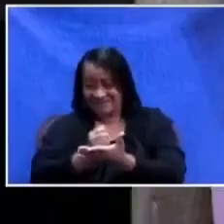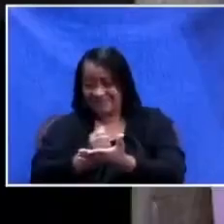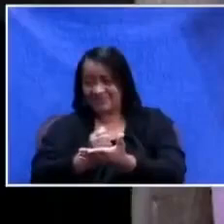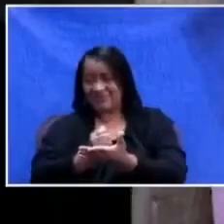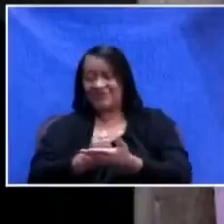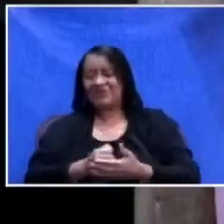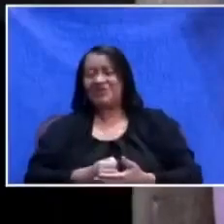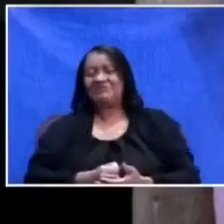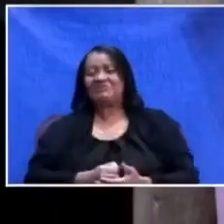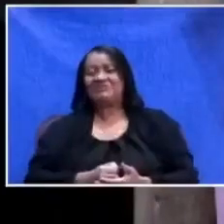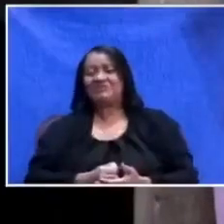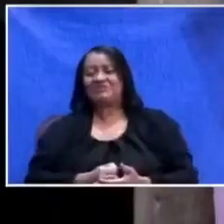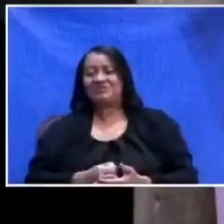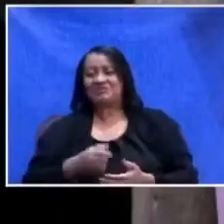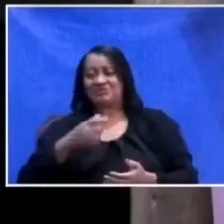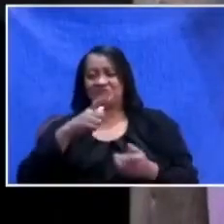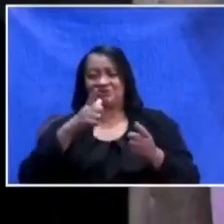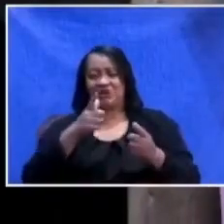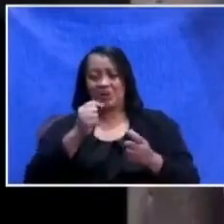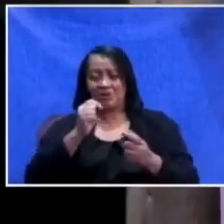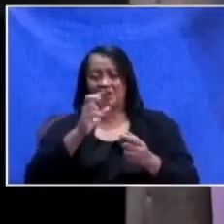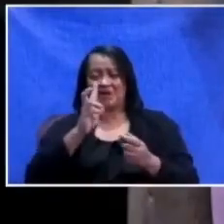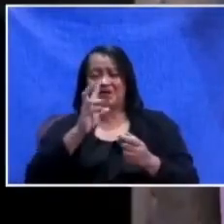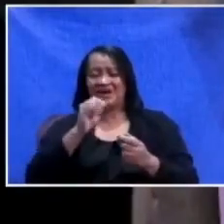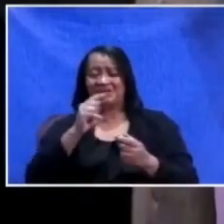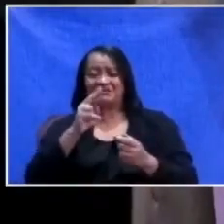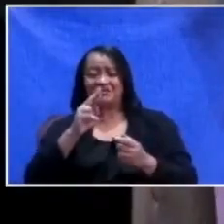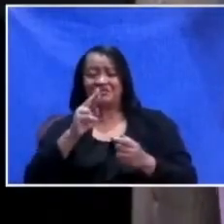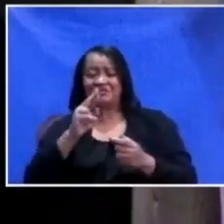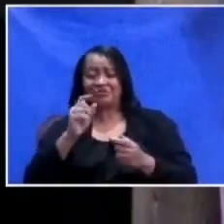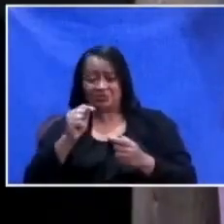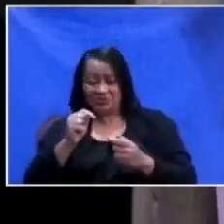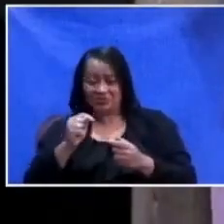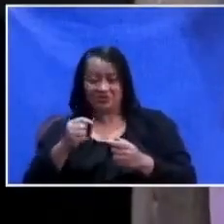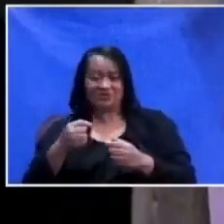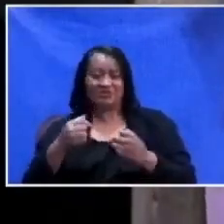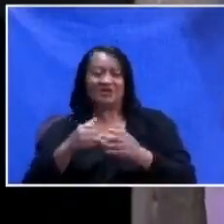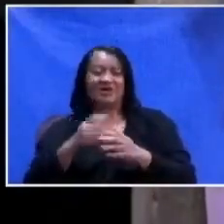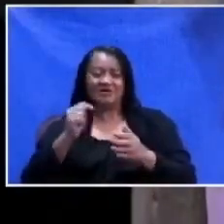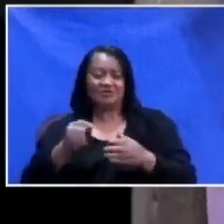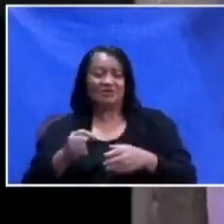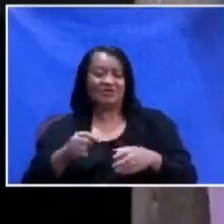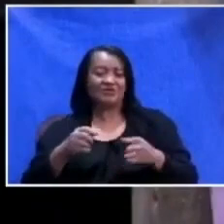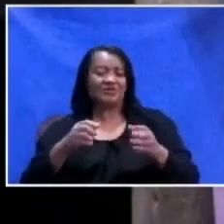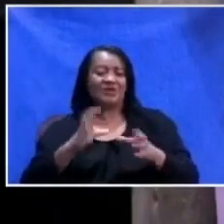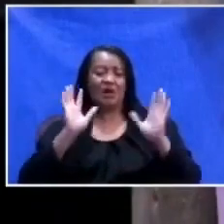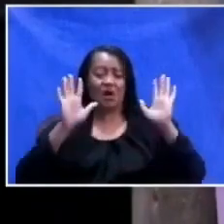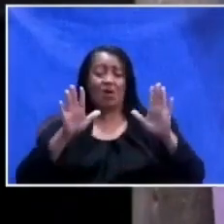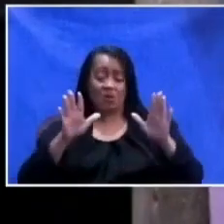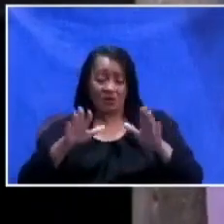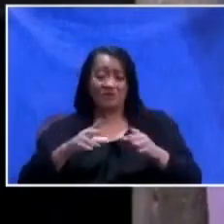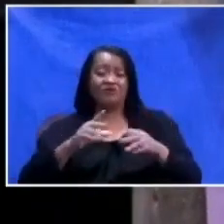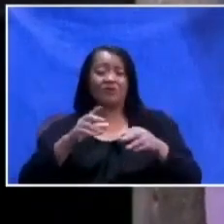am Twitter addicted. And it's just a wonderful platform